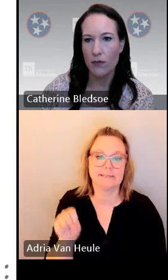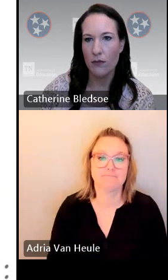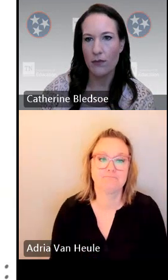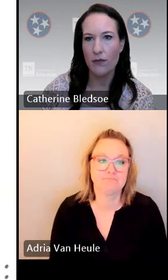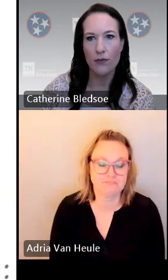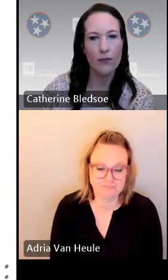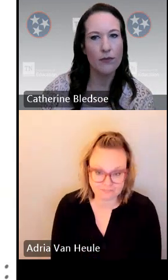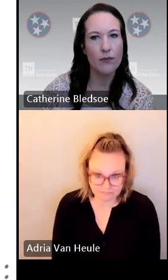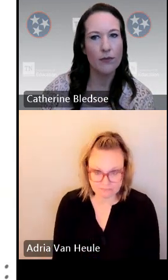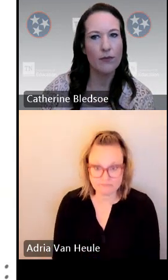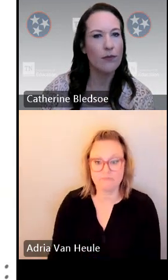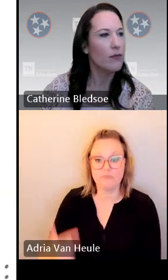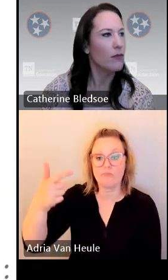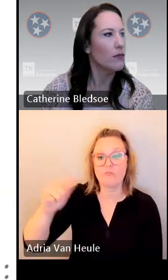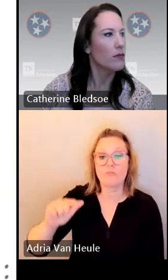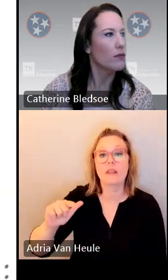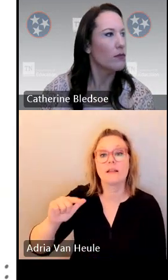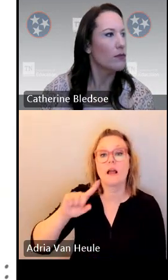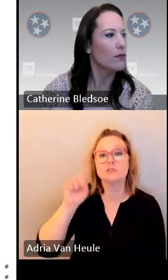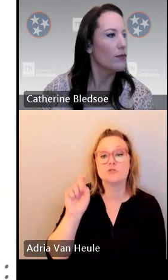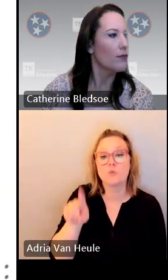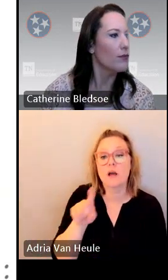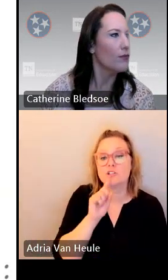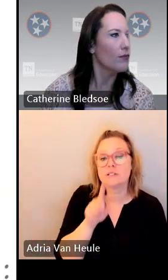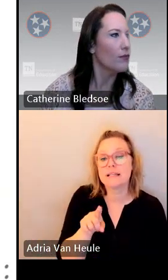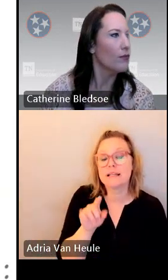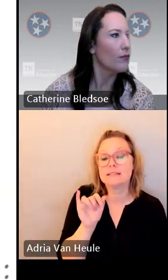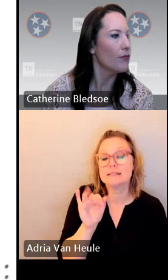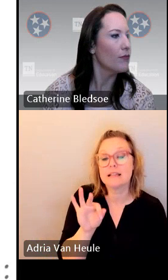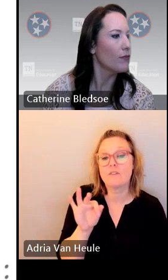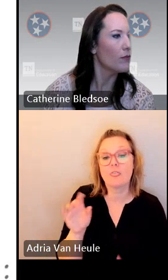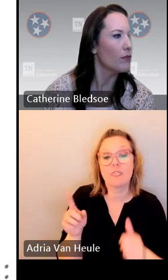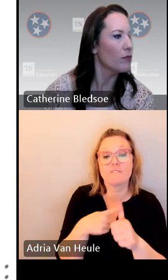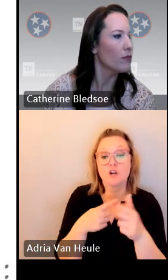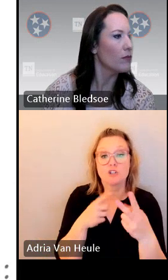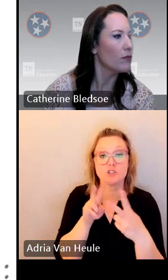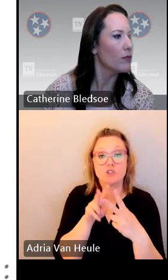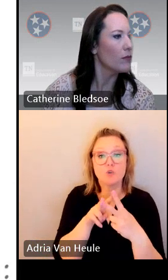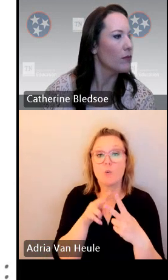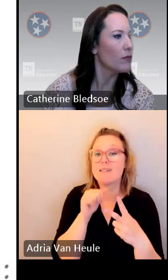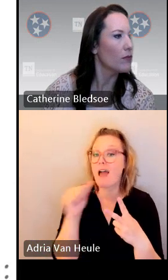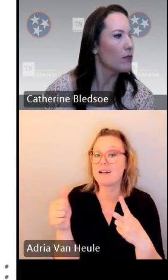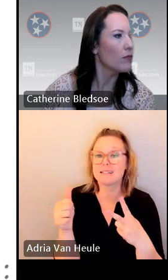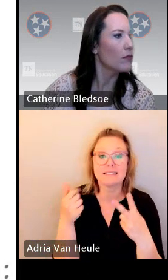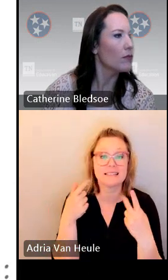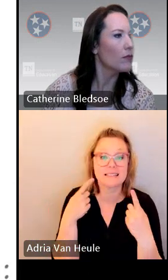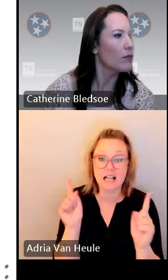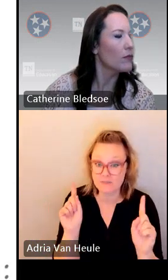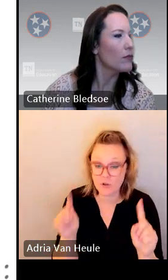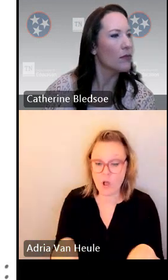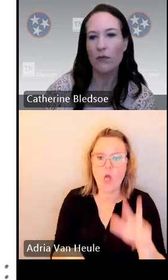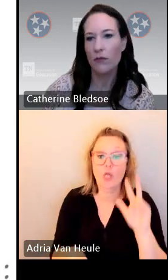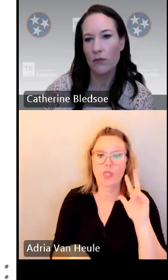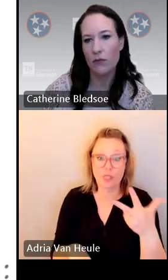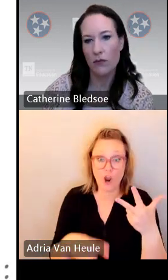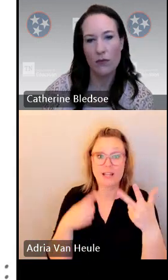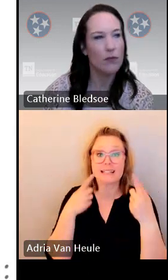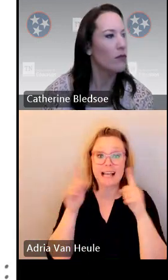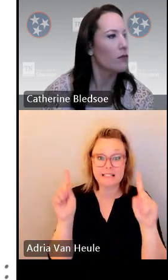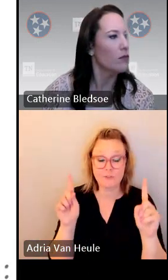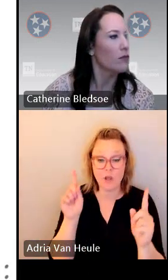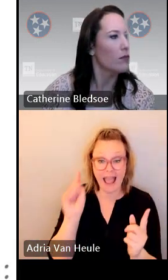Yes. So the question is, if the first 2 attempts are unsuccessful and the 3rd attempt is successful, do we need to log all